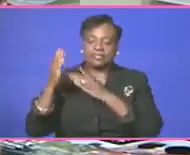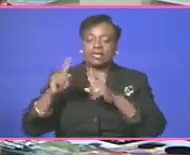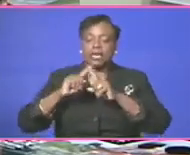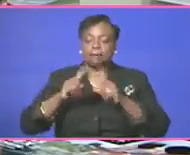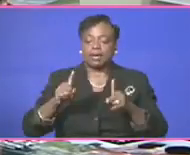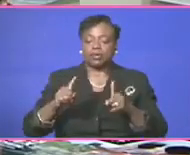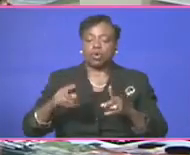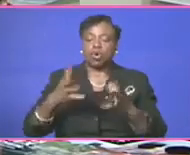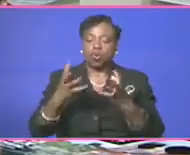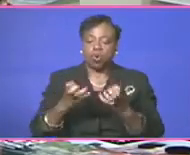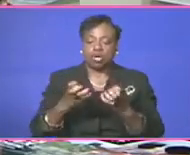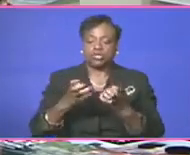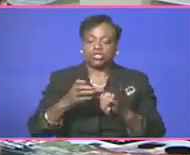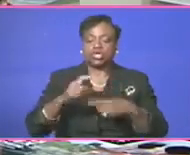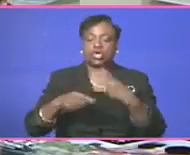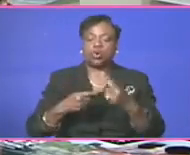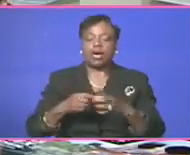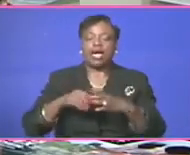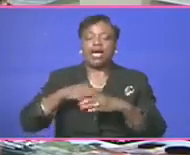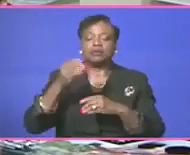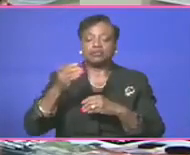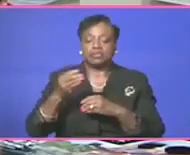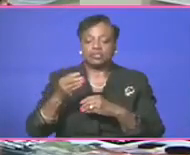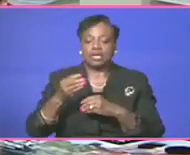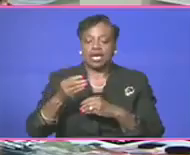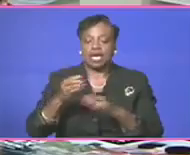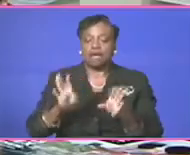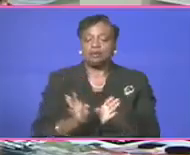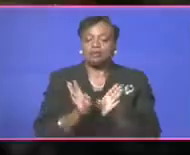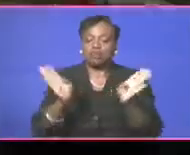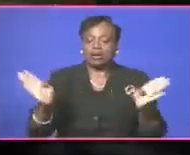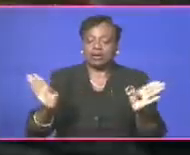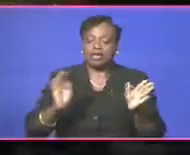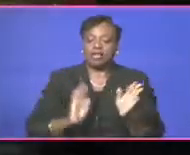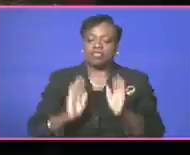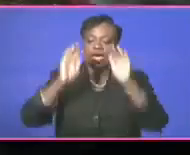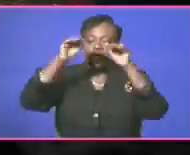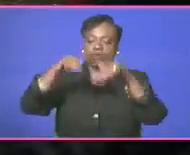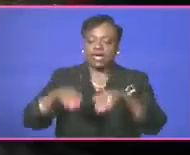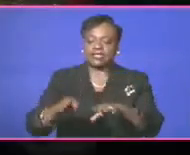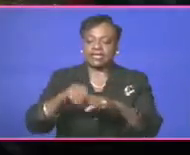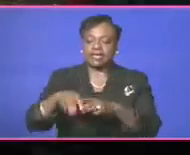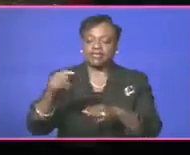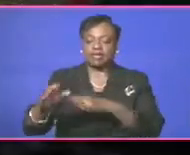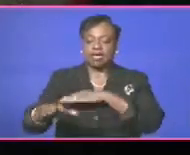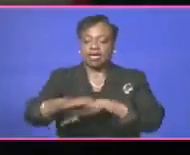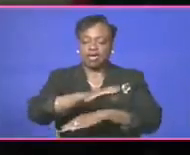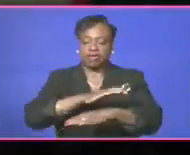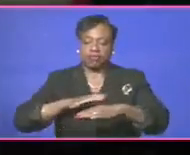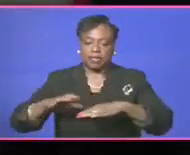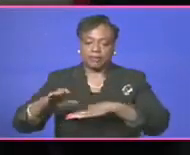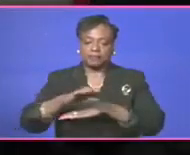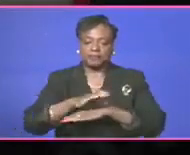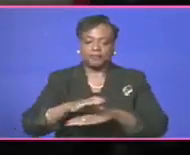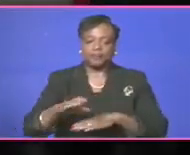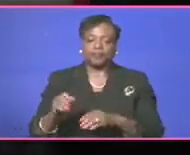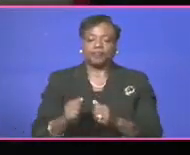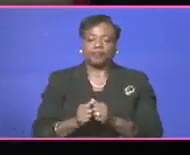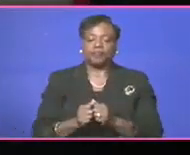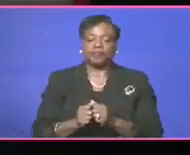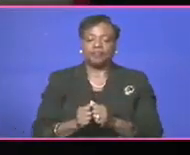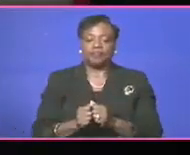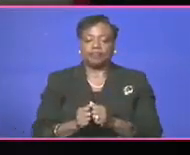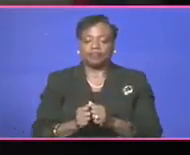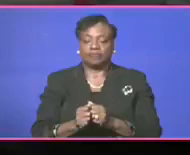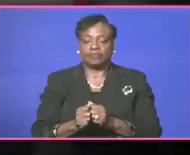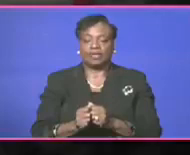I think it will definitely broaden our horizons in the Caribbean. And as a massive rebuilding exercises take place on a number of Caribbean islands